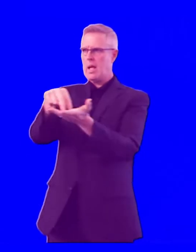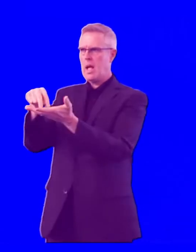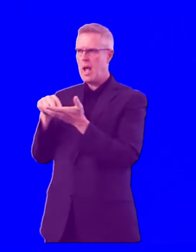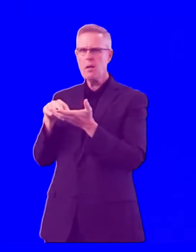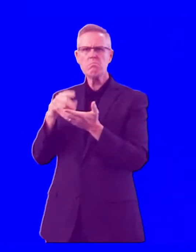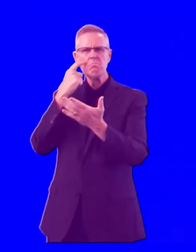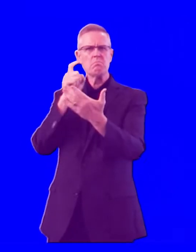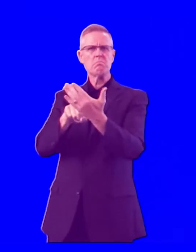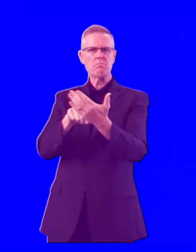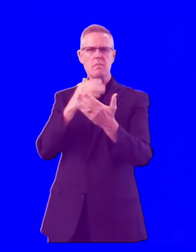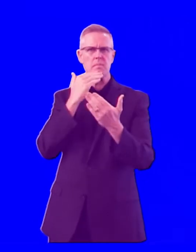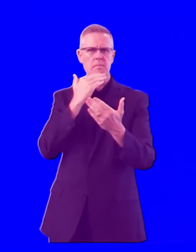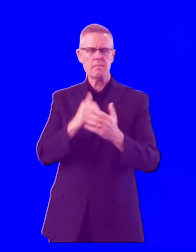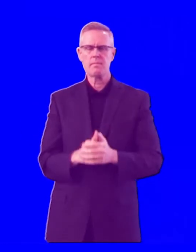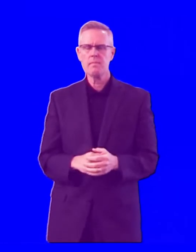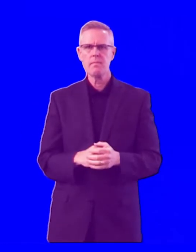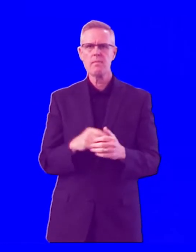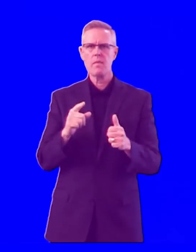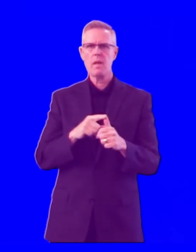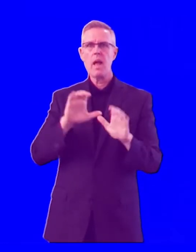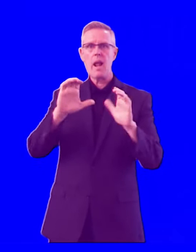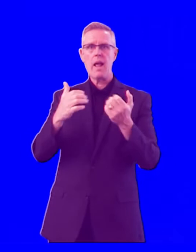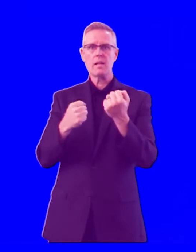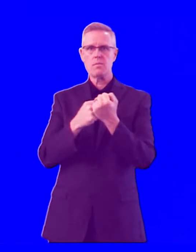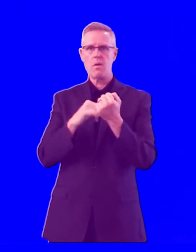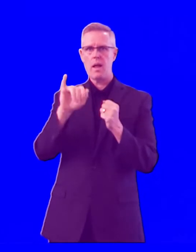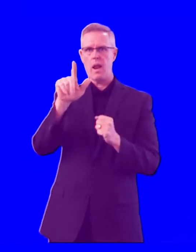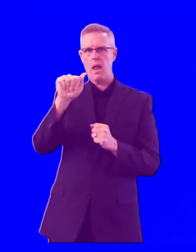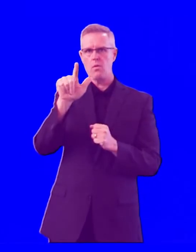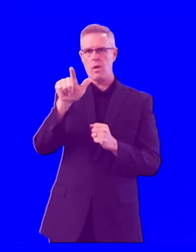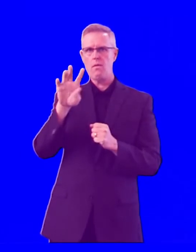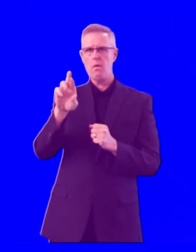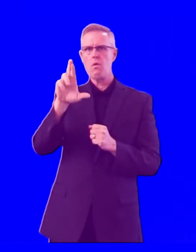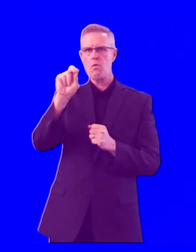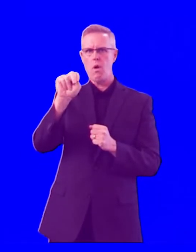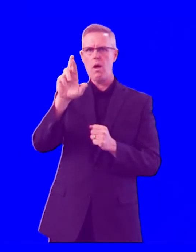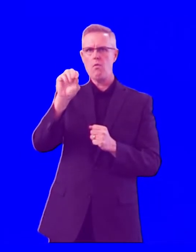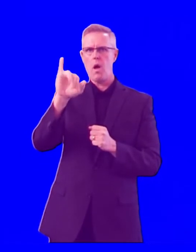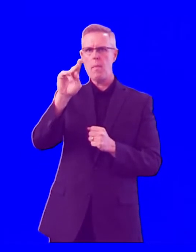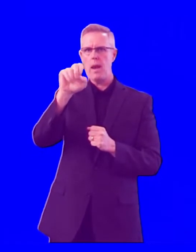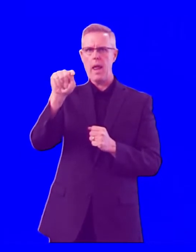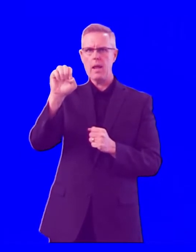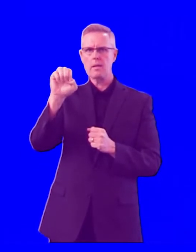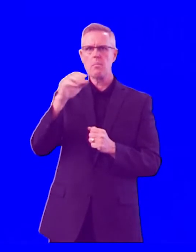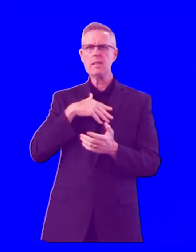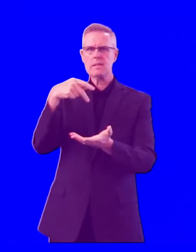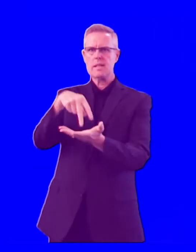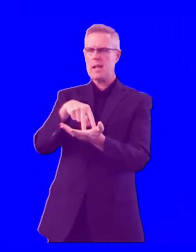point out people who are responsible for this. So first, the class sponsor for ITLA 24, Ron Robinette. Ron, will you stand,